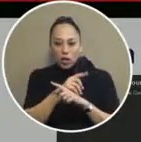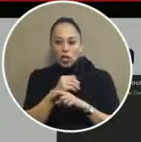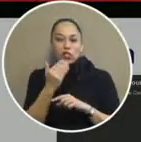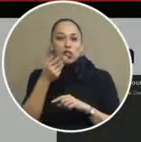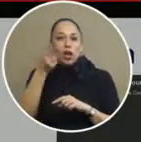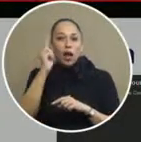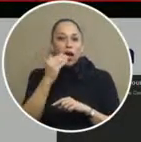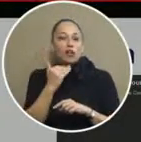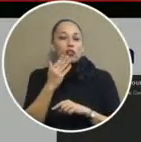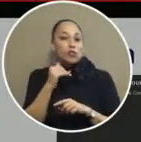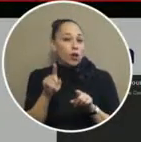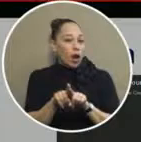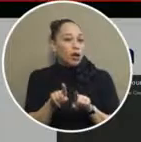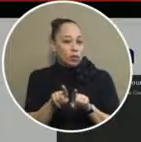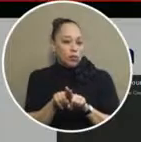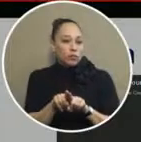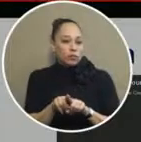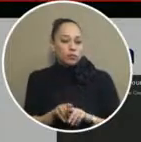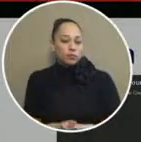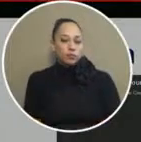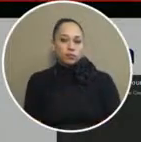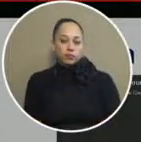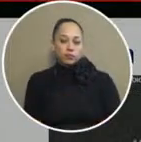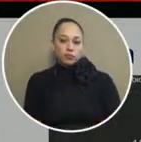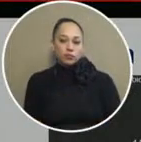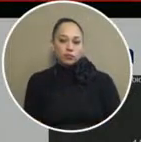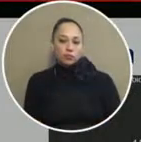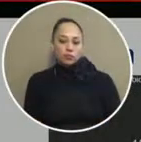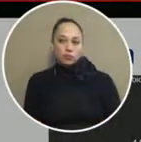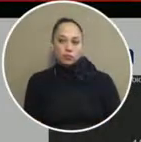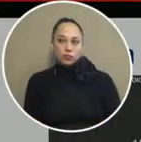as well. Next slide, please.